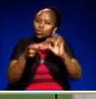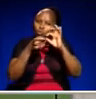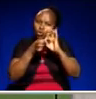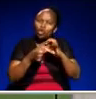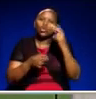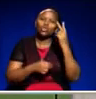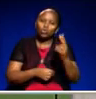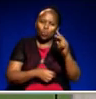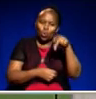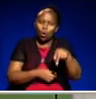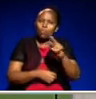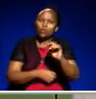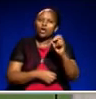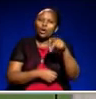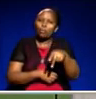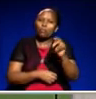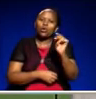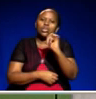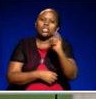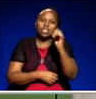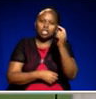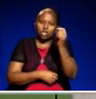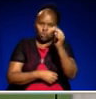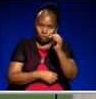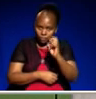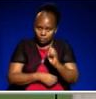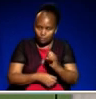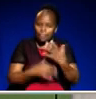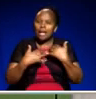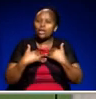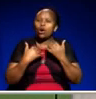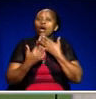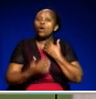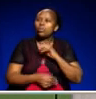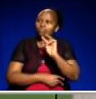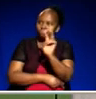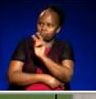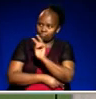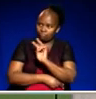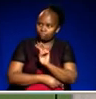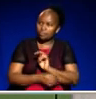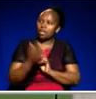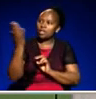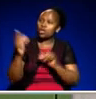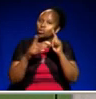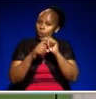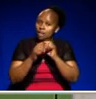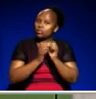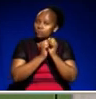two prepositions. Now, Lana, I want us to read these words